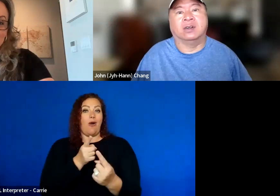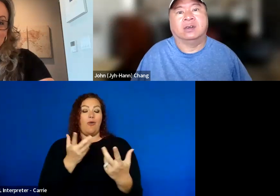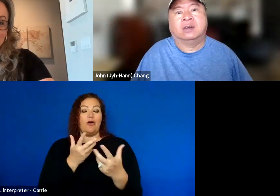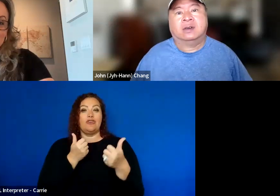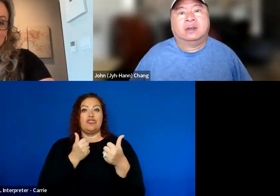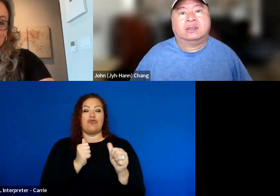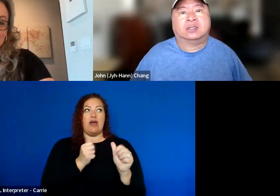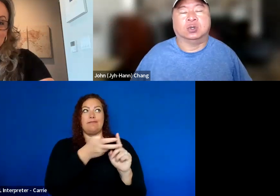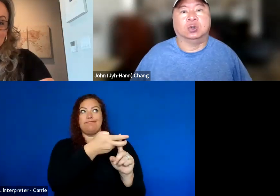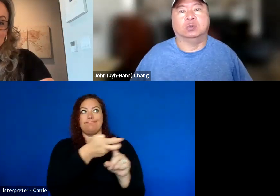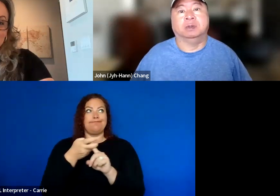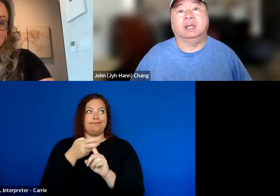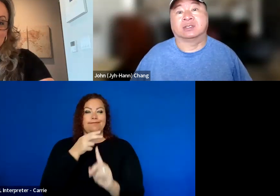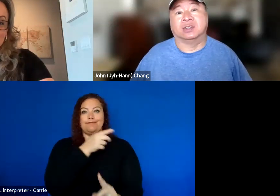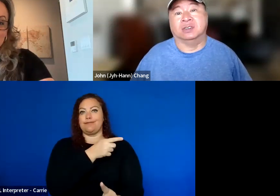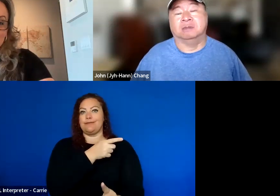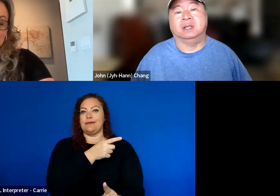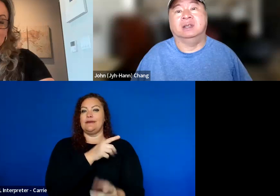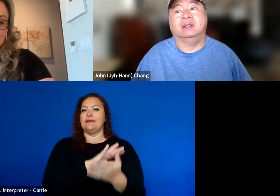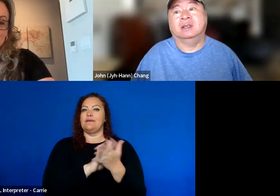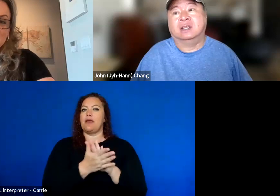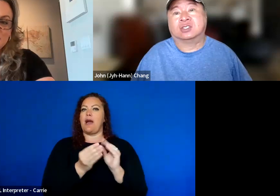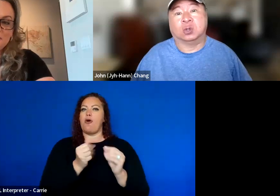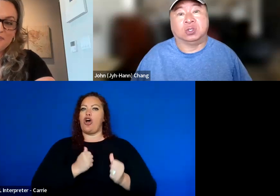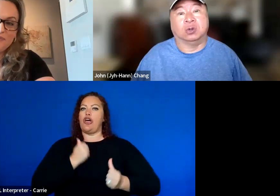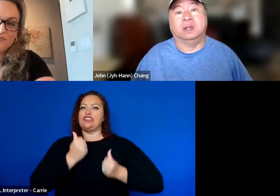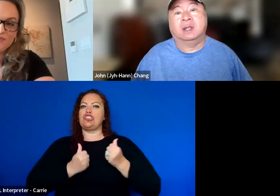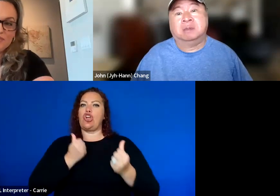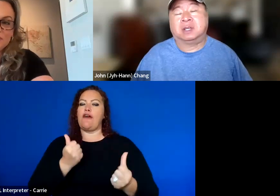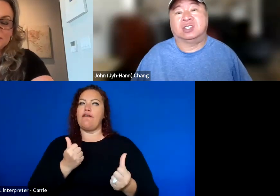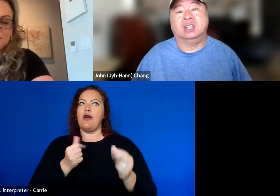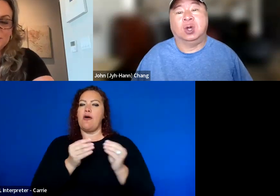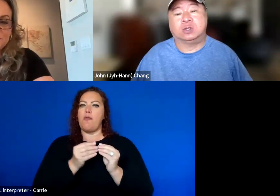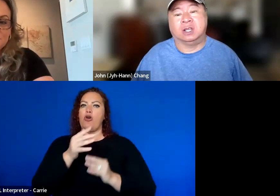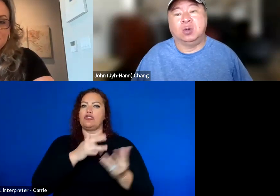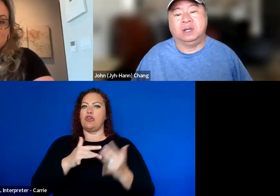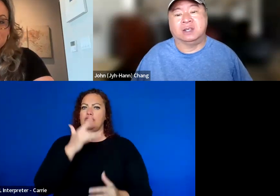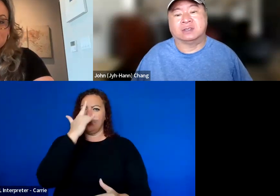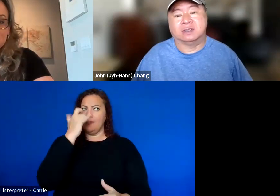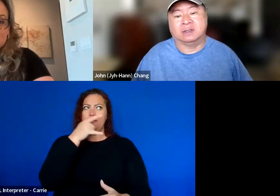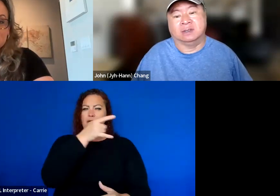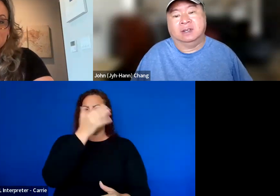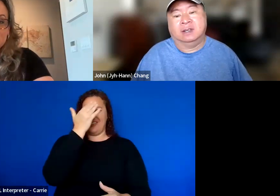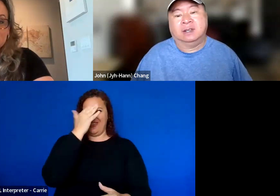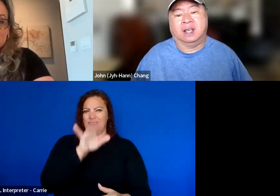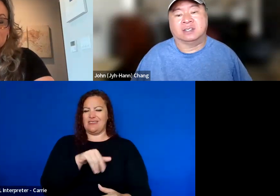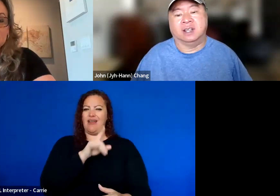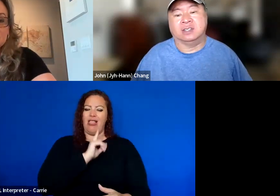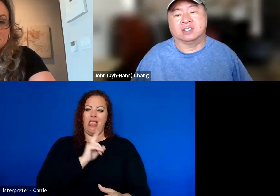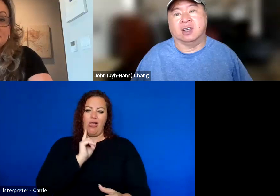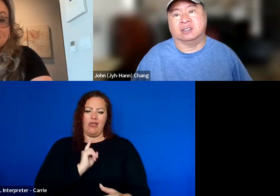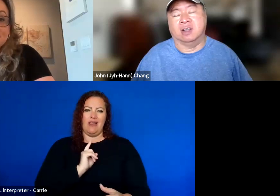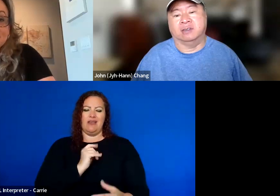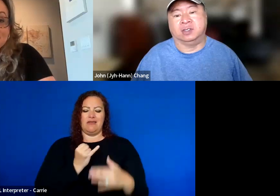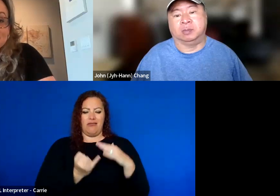get her to be assertive, be social, because she knows the loneliness, the